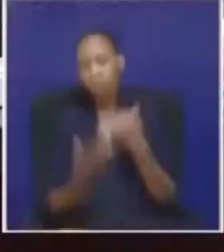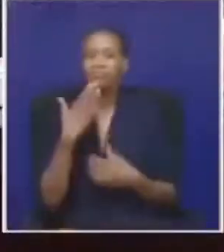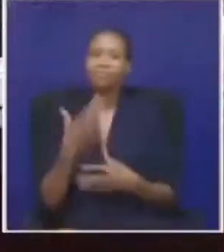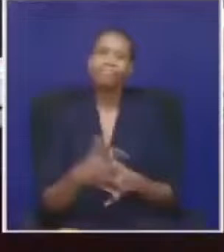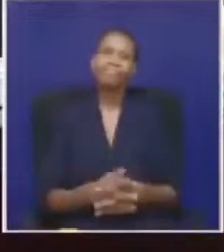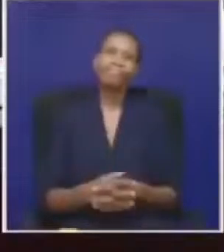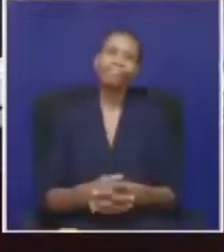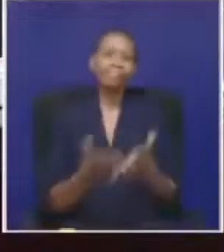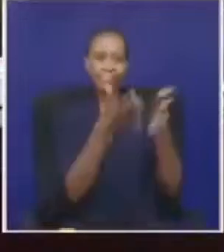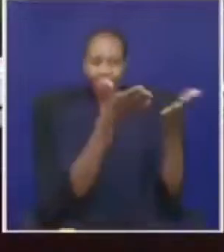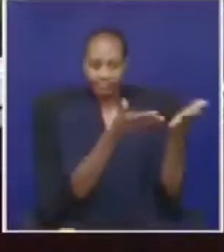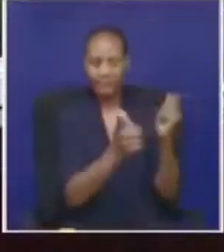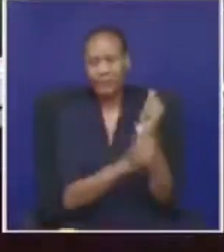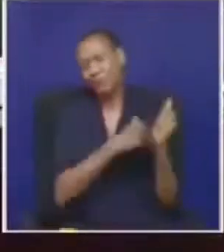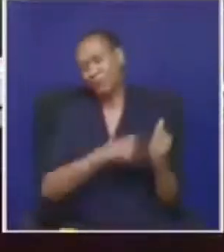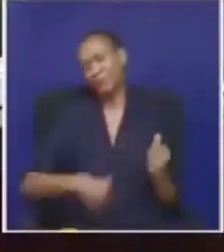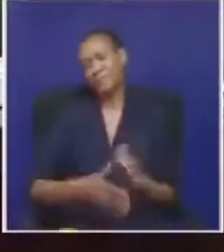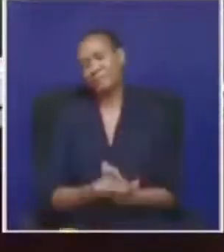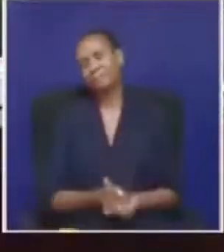Honorable Deputy President.